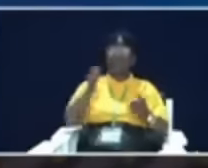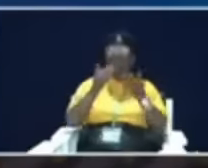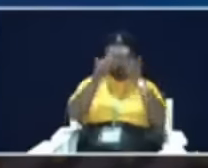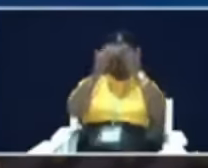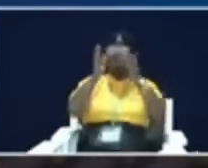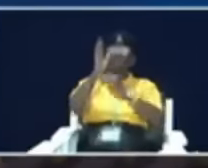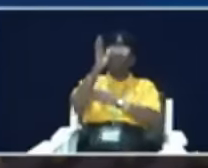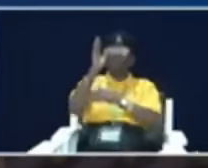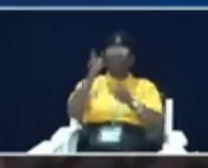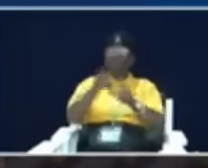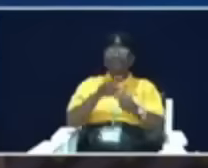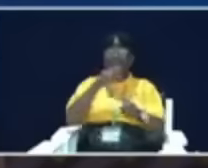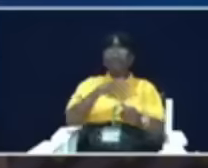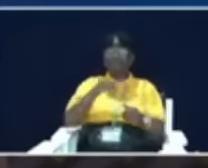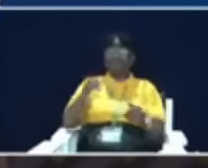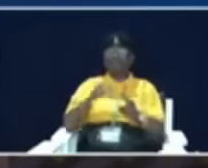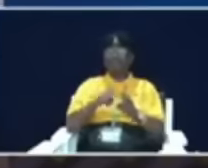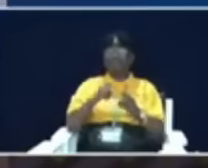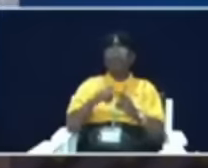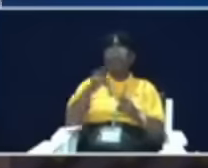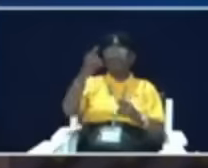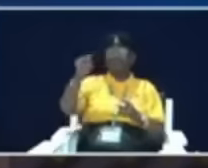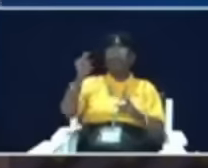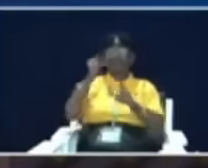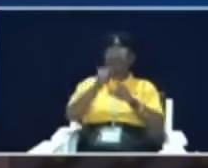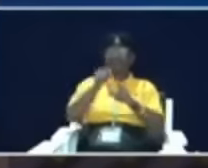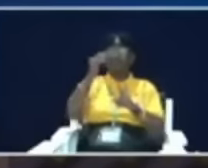And then, because the Word of God says,